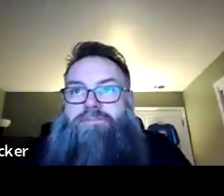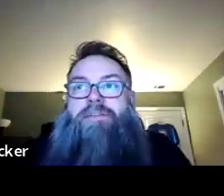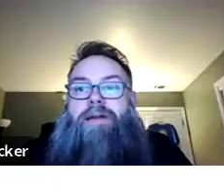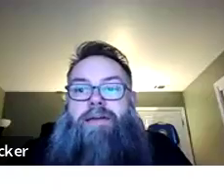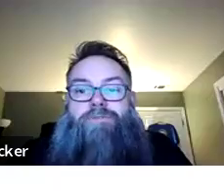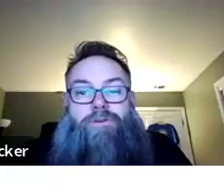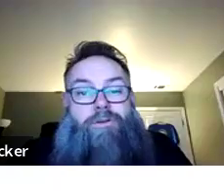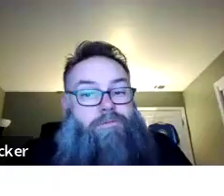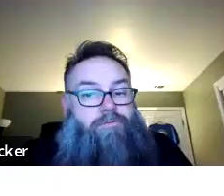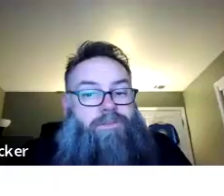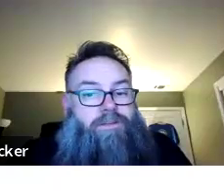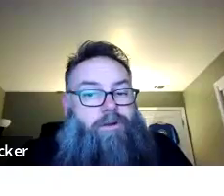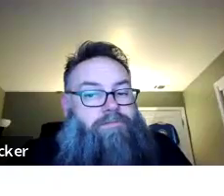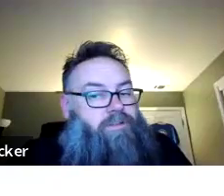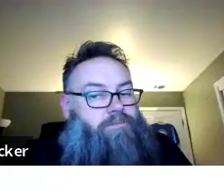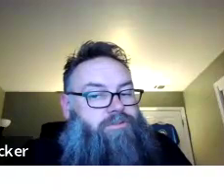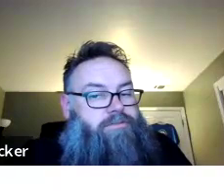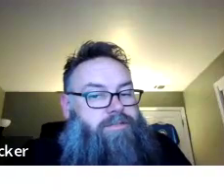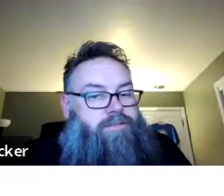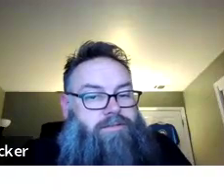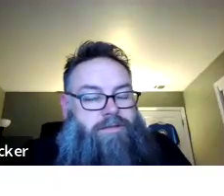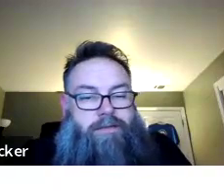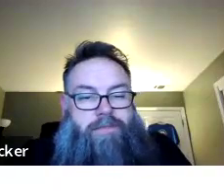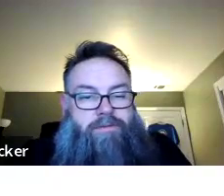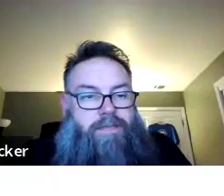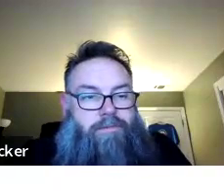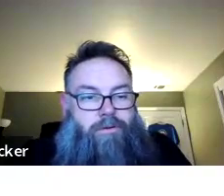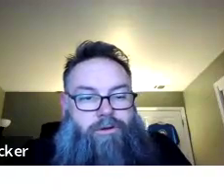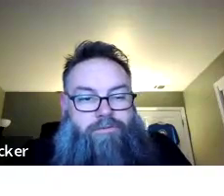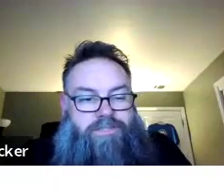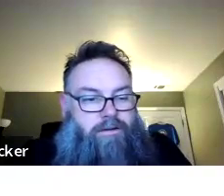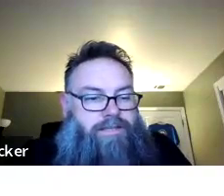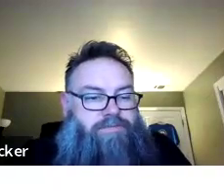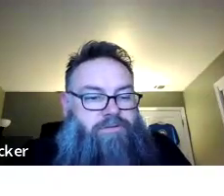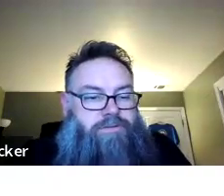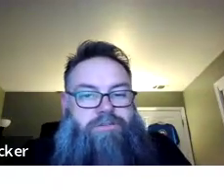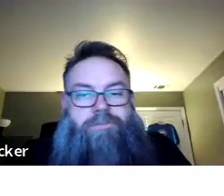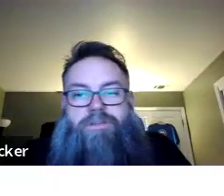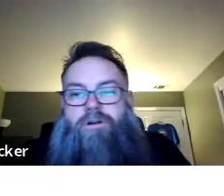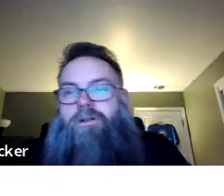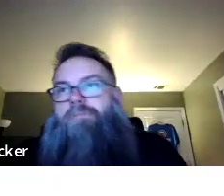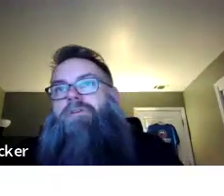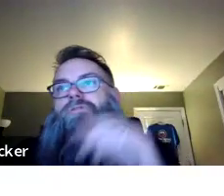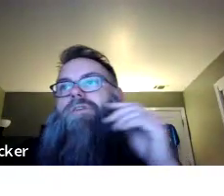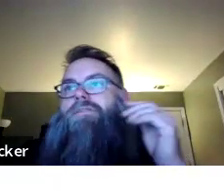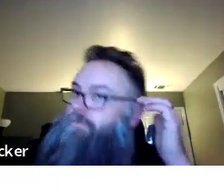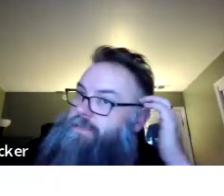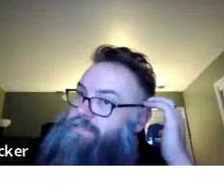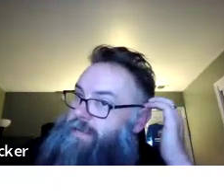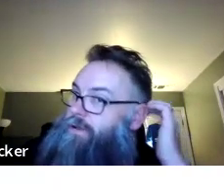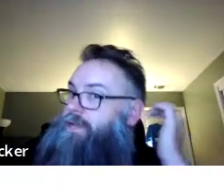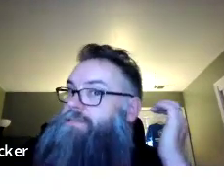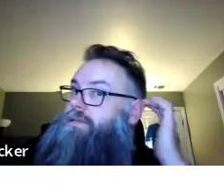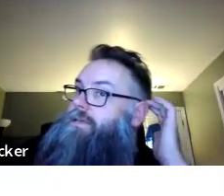I will be spending my afternoon with the Department of Developmental Services, meeting with them, going over standardized vendorization. But there are a number of other things that are